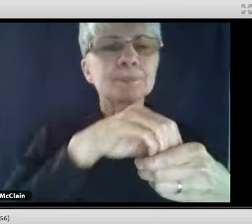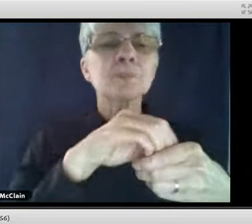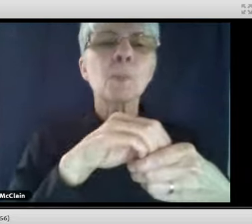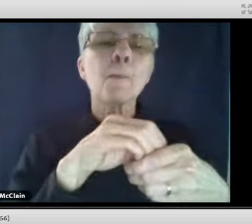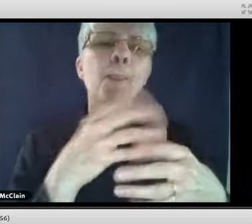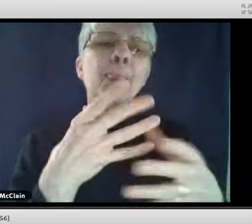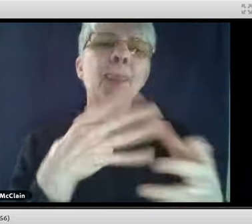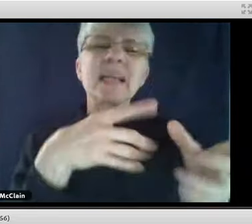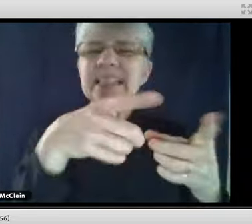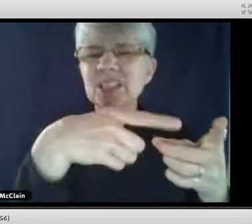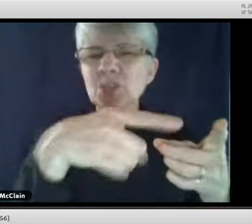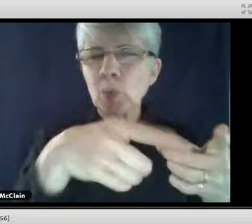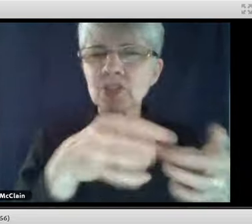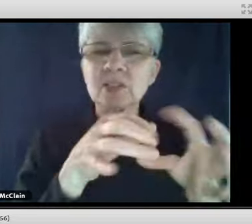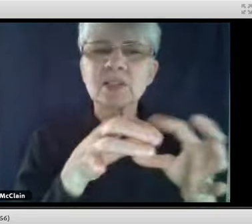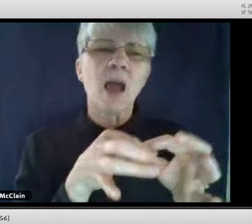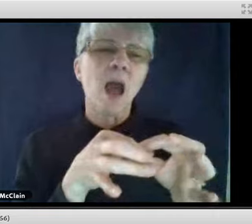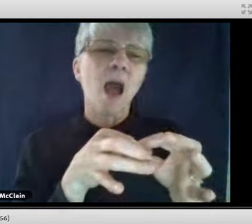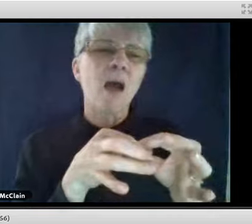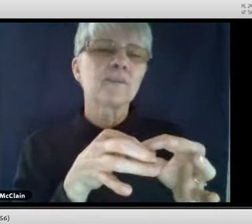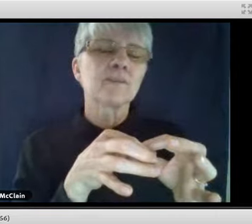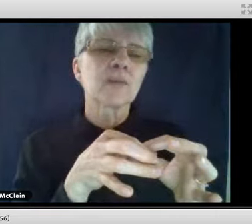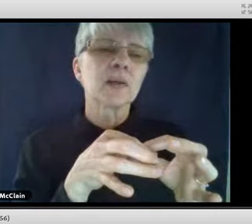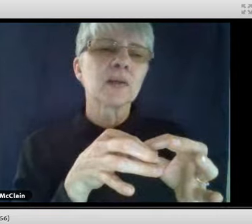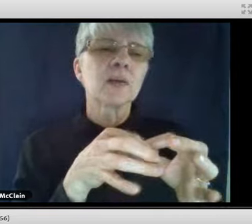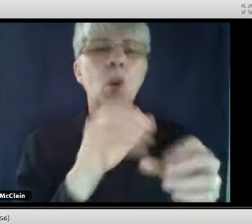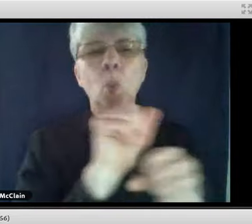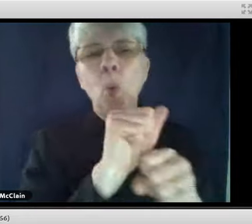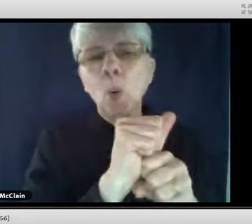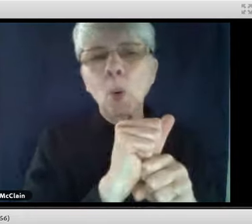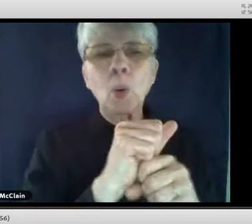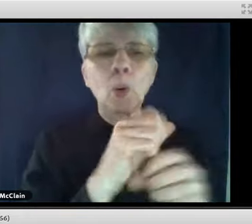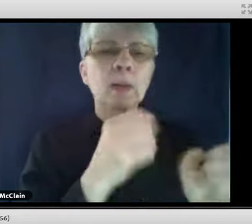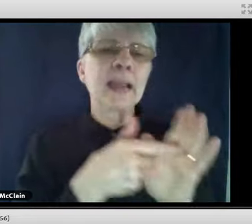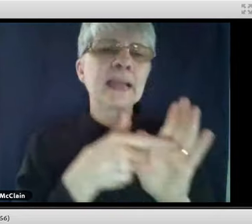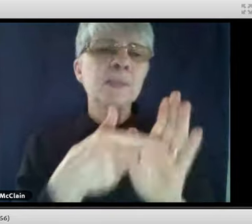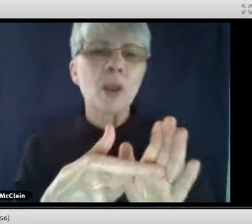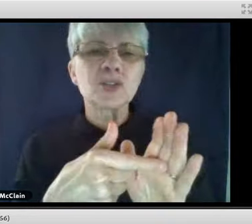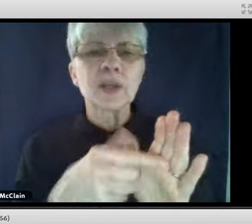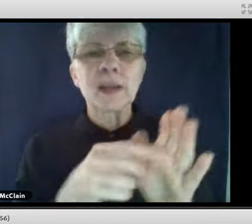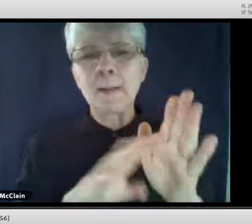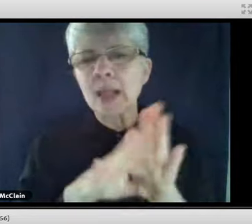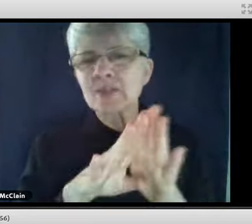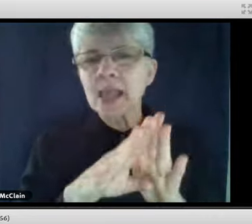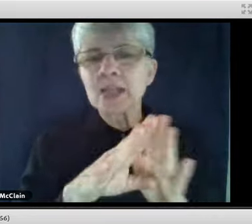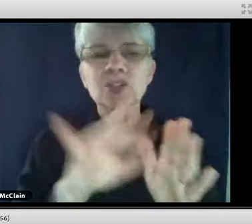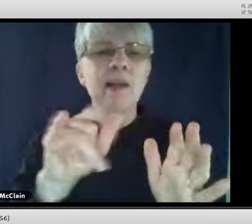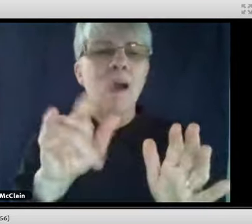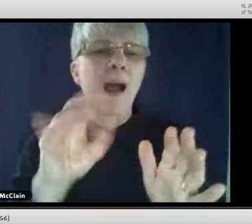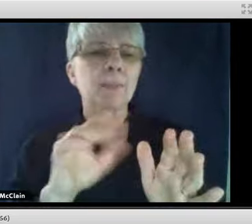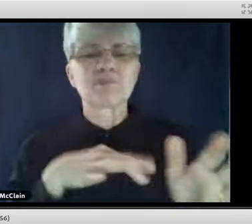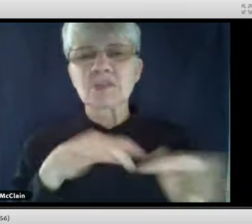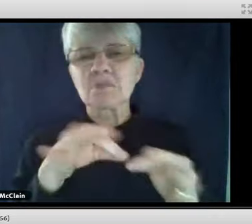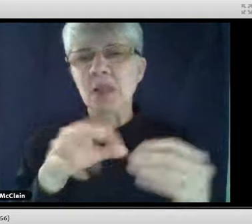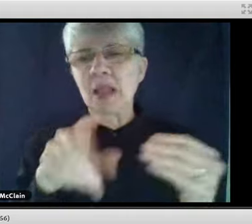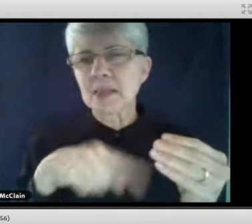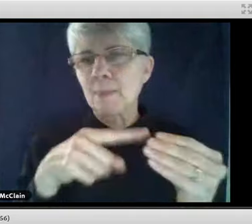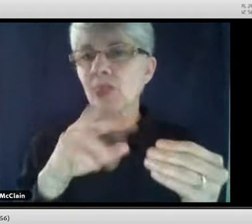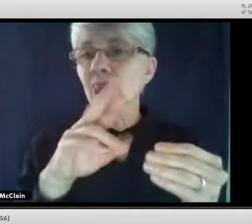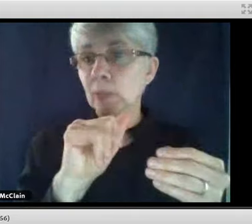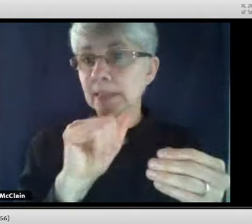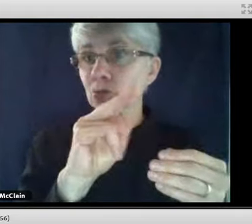just descriptions of resources. So works, expressions, manifestations, and items. Okay, this tells us about a